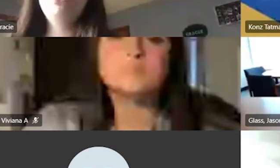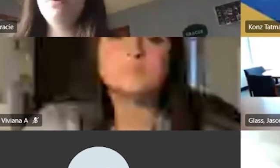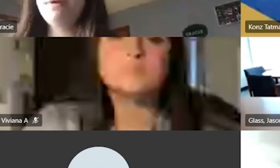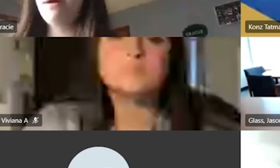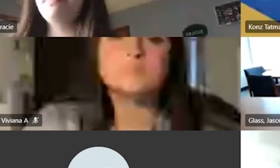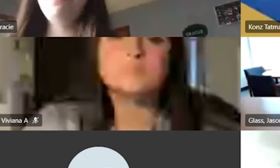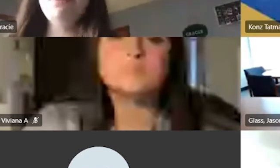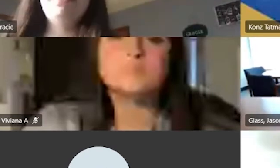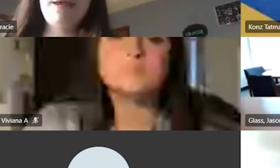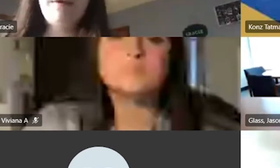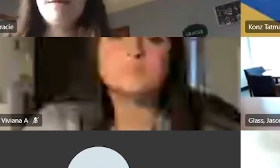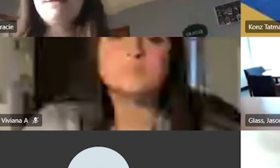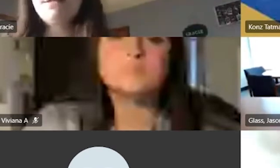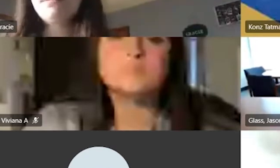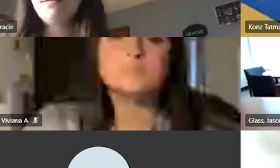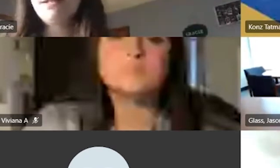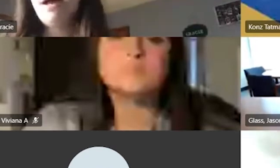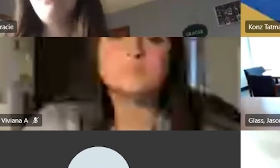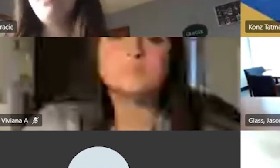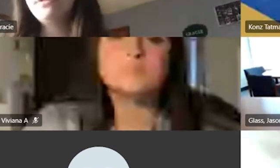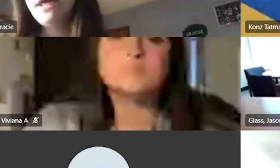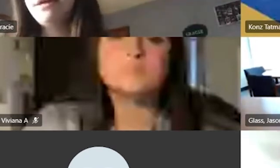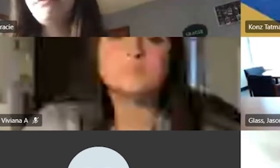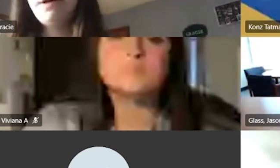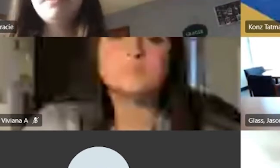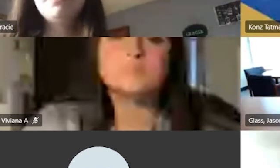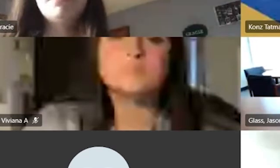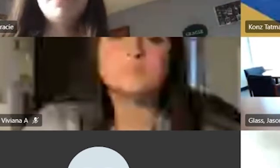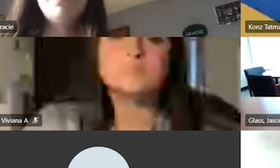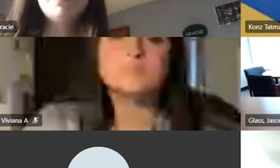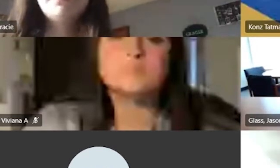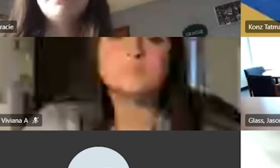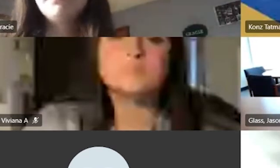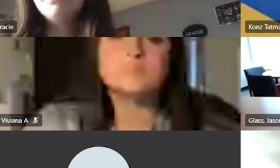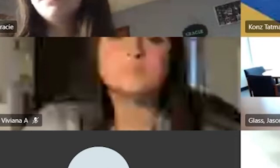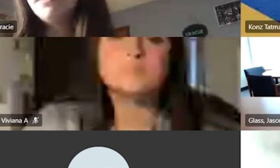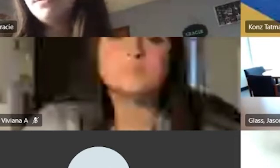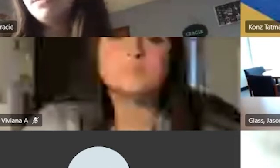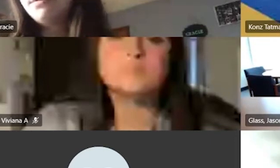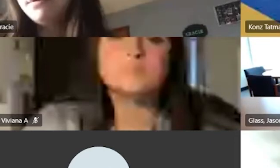that it should be up to parents and things like that once they can finally reopen.